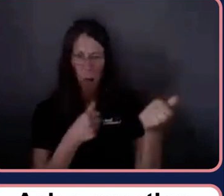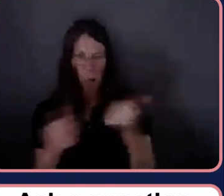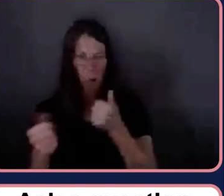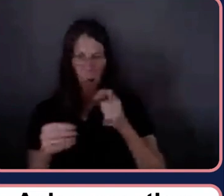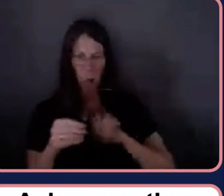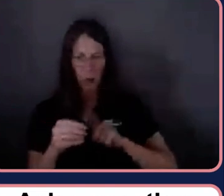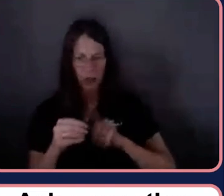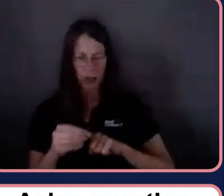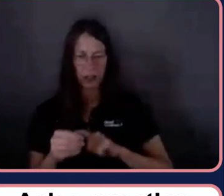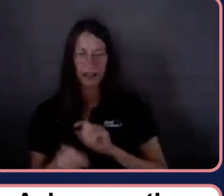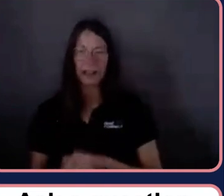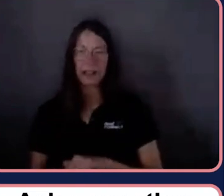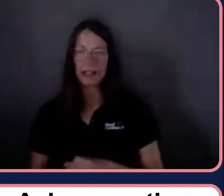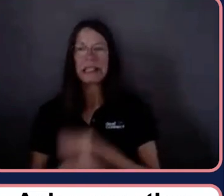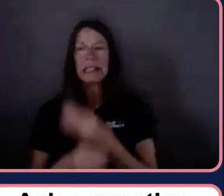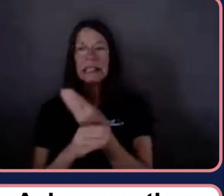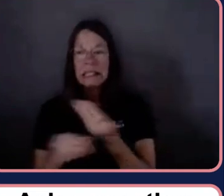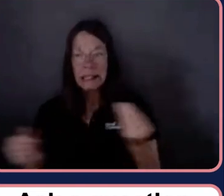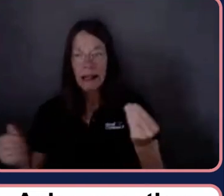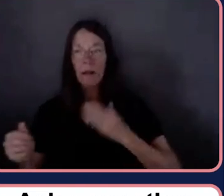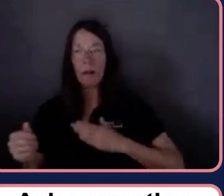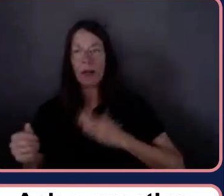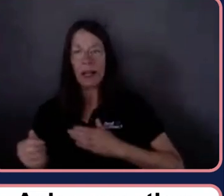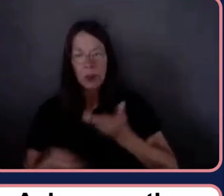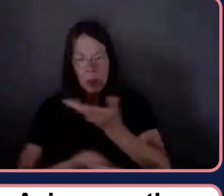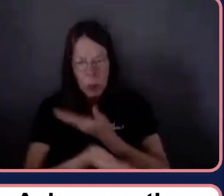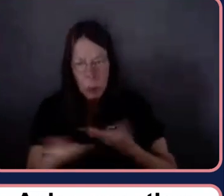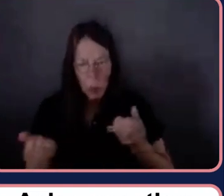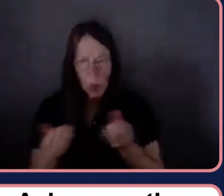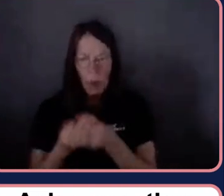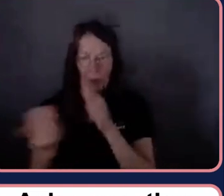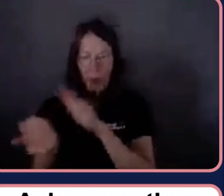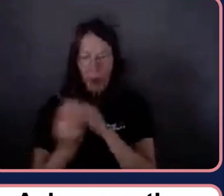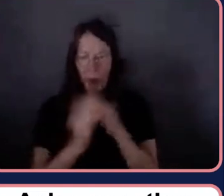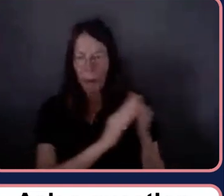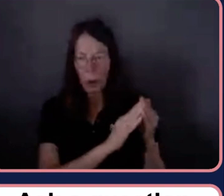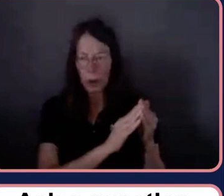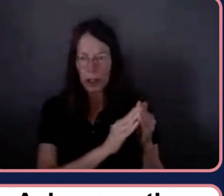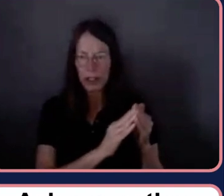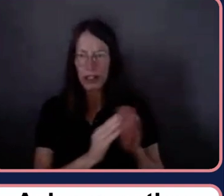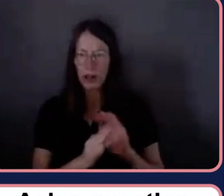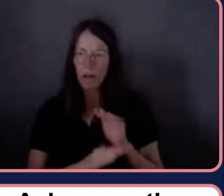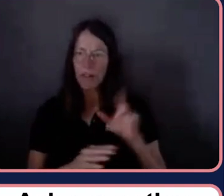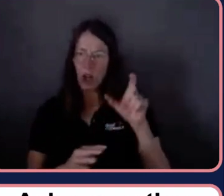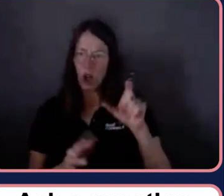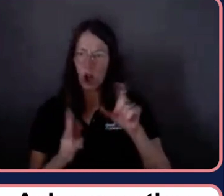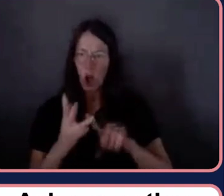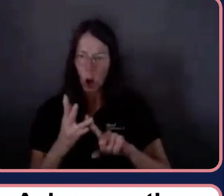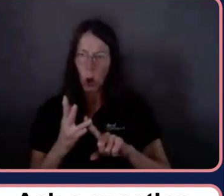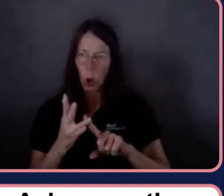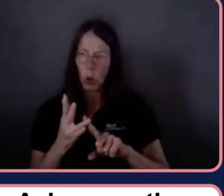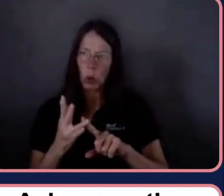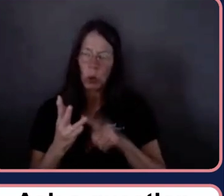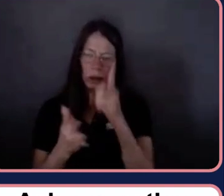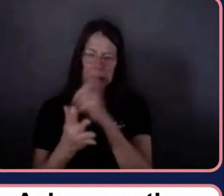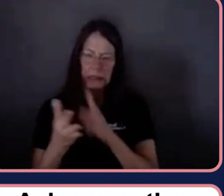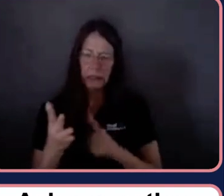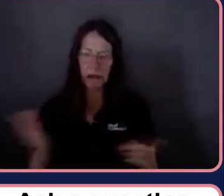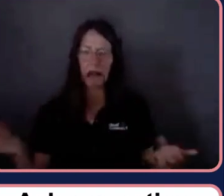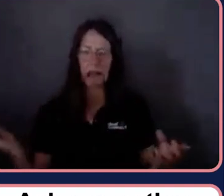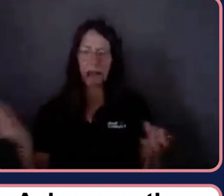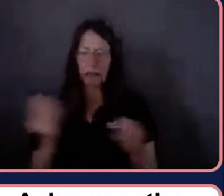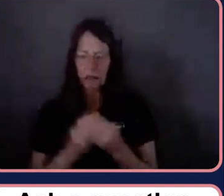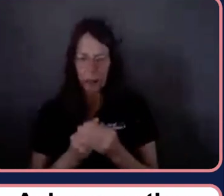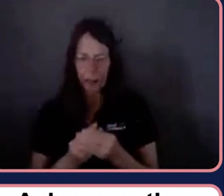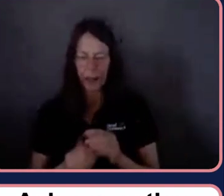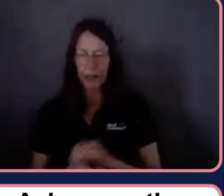we need to work through with the community in relation to co-design. So will the participant be able to